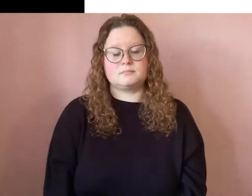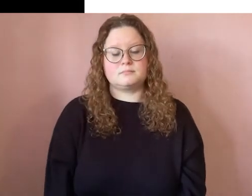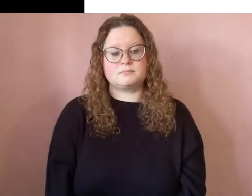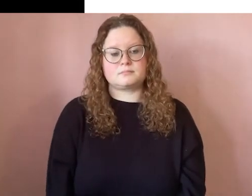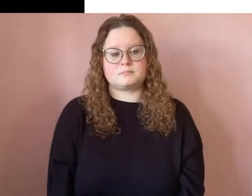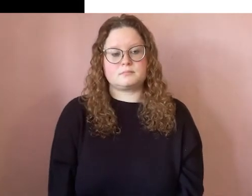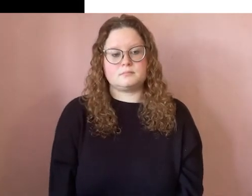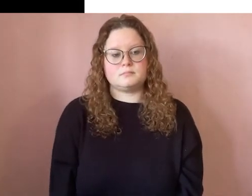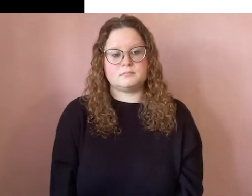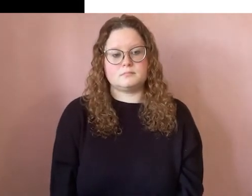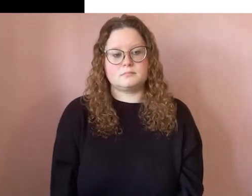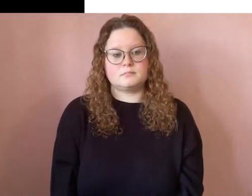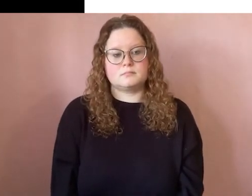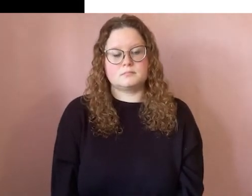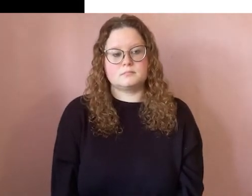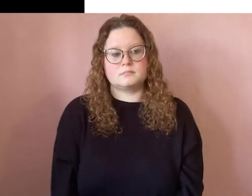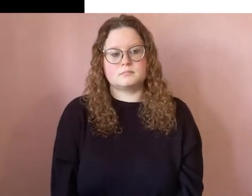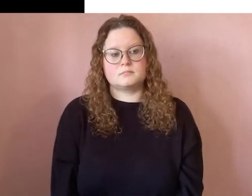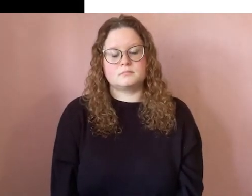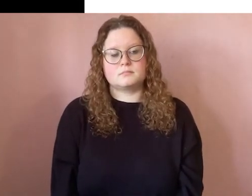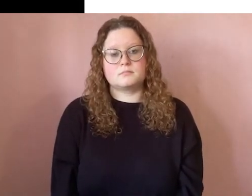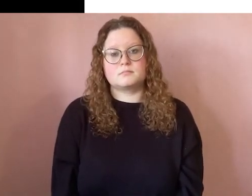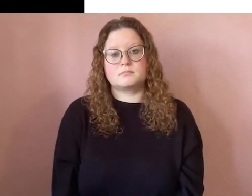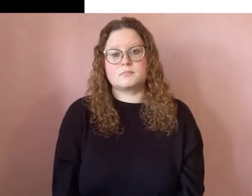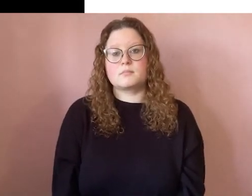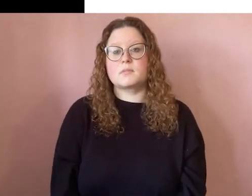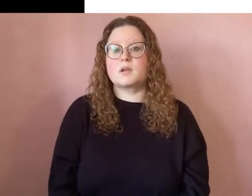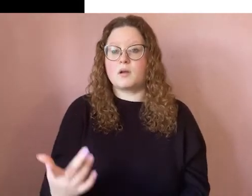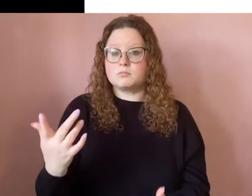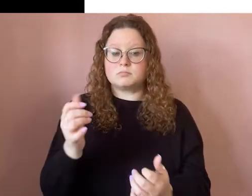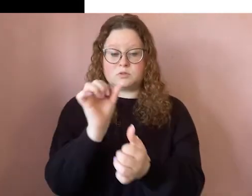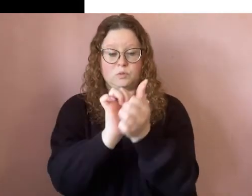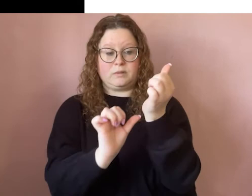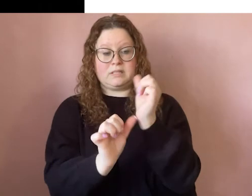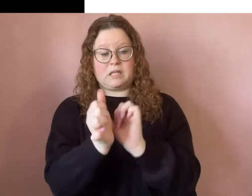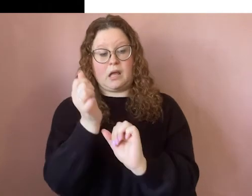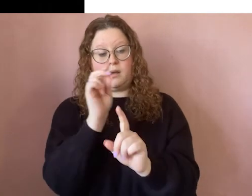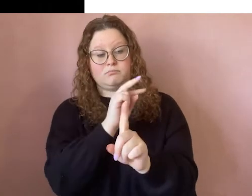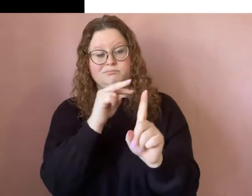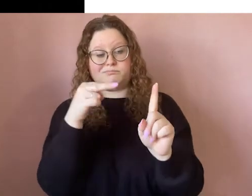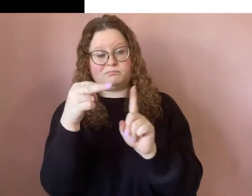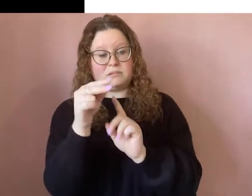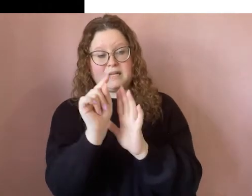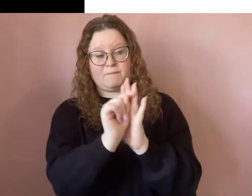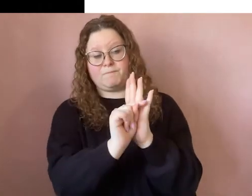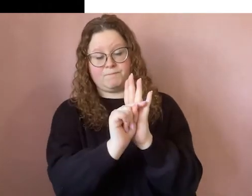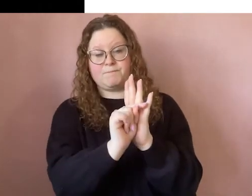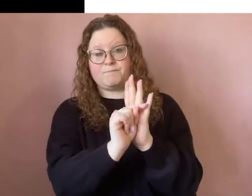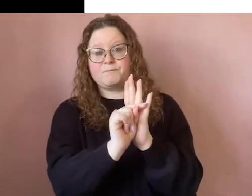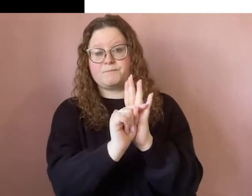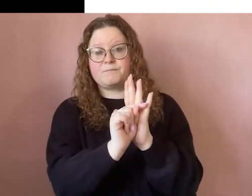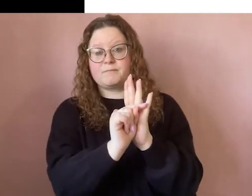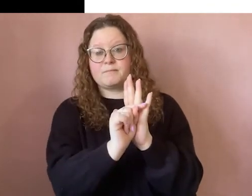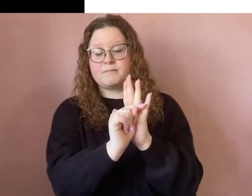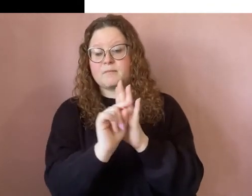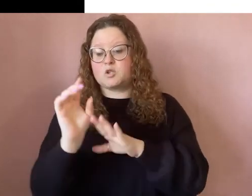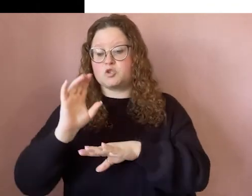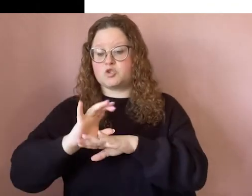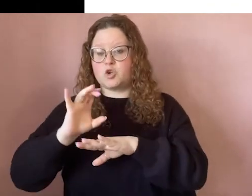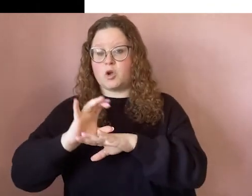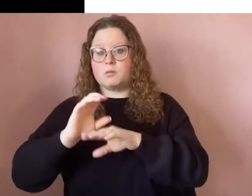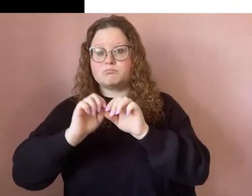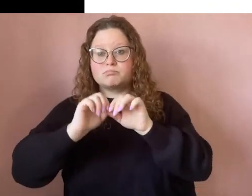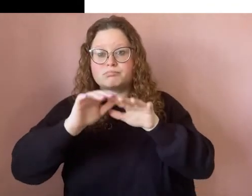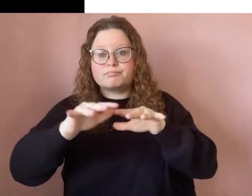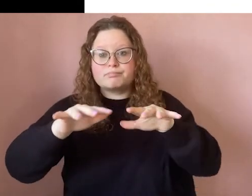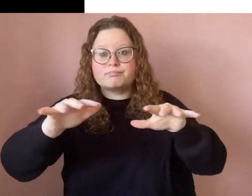is. So stigma came from violence. Stigma also was embedded in the